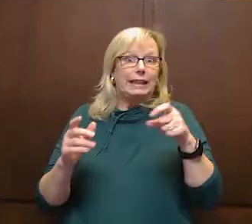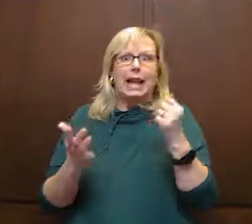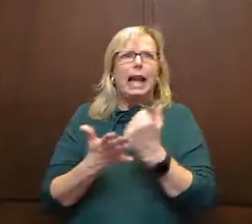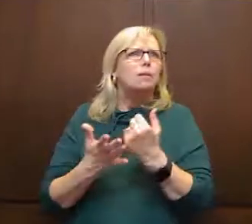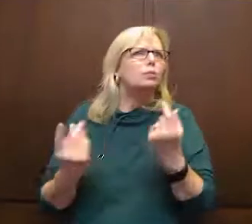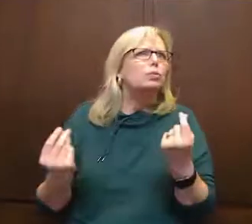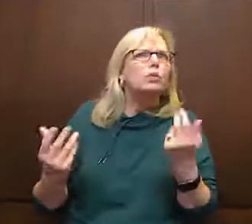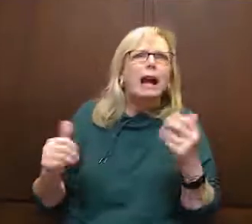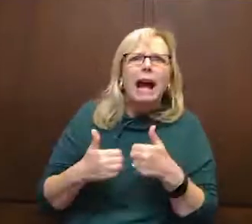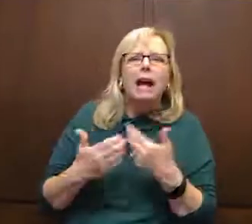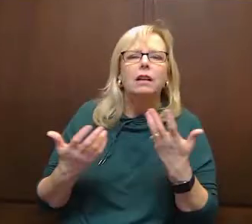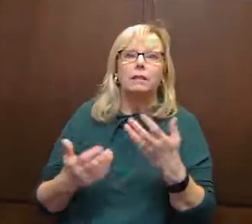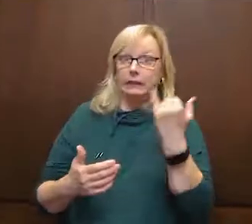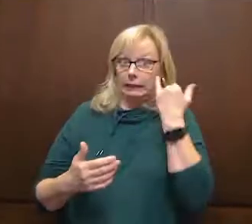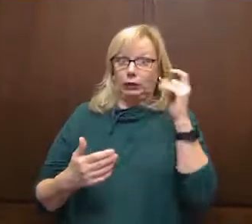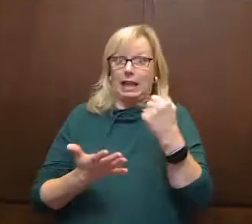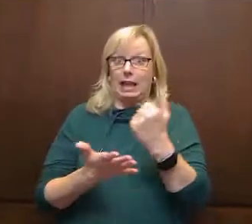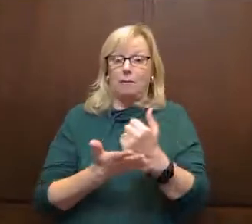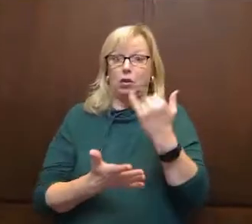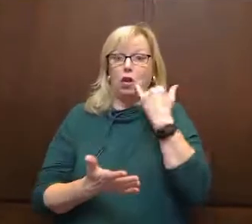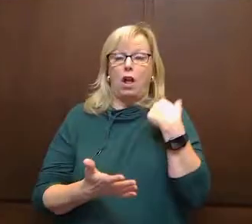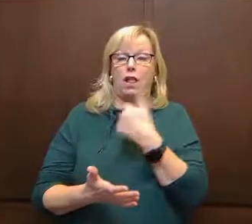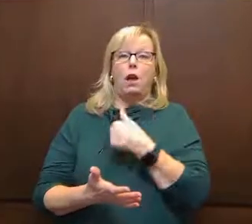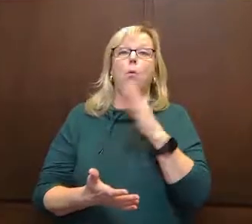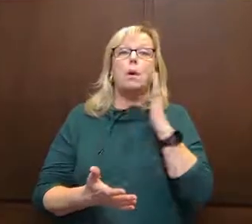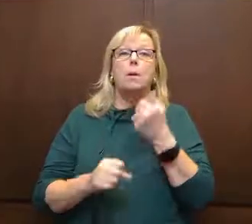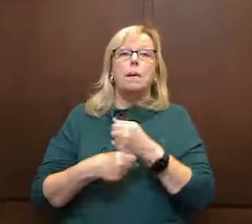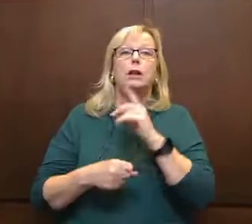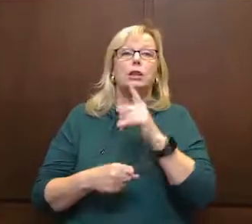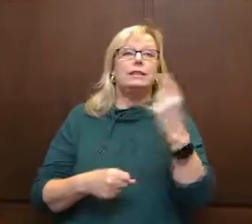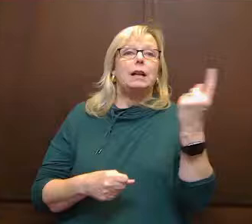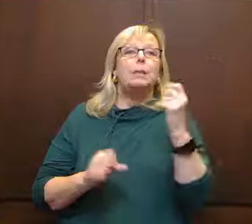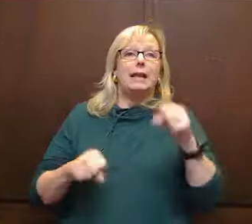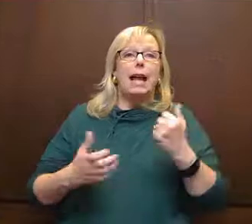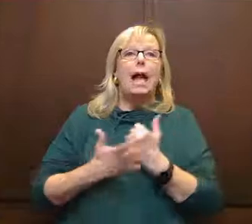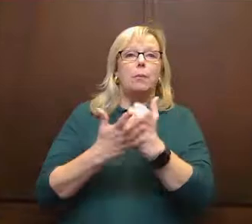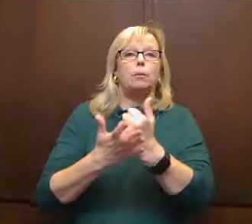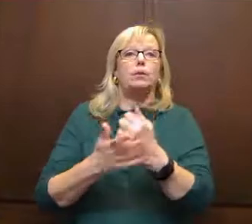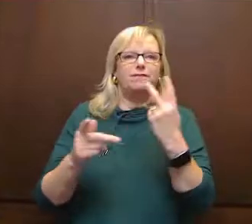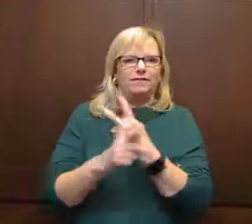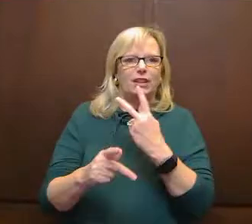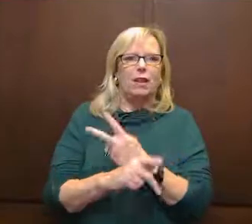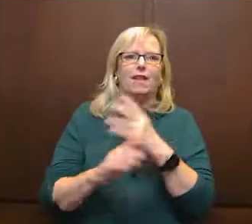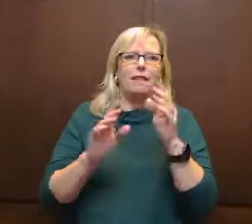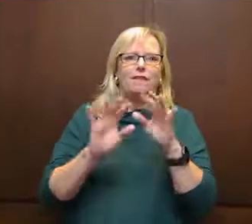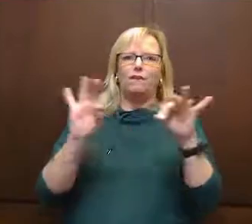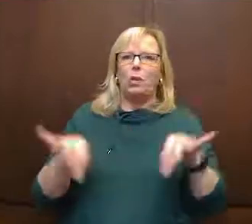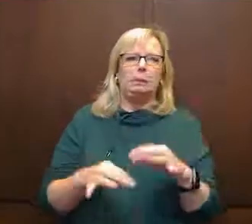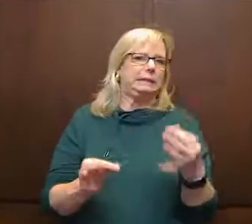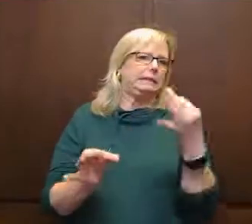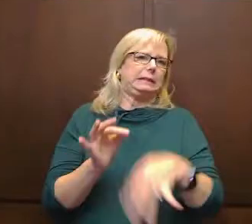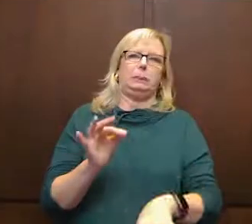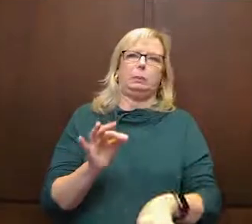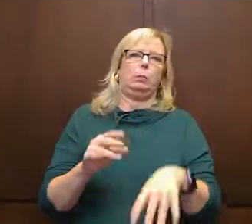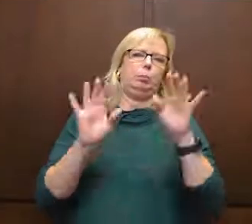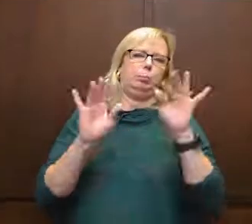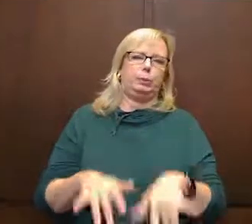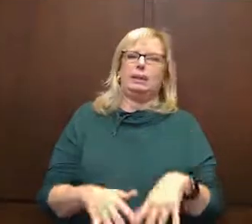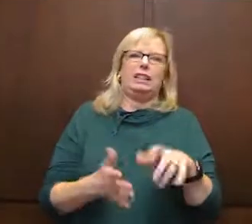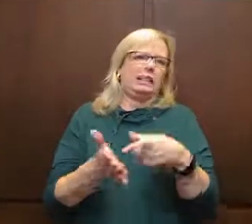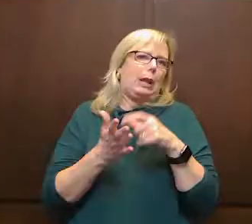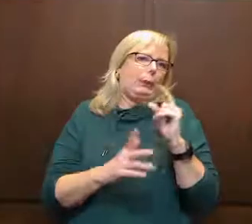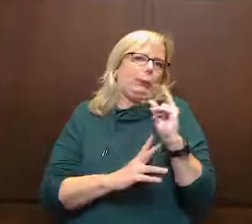doing it. If you need any help, you can call here at EMA. We'll make sure that somebody can help you work your way through it. It's a real simple form to fill out. Takes just a couple of